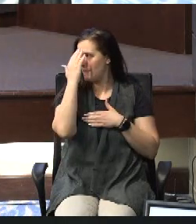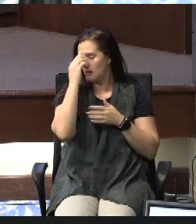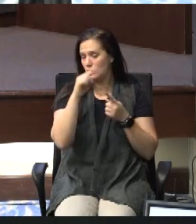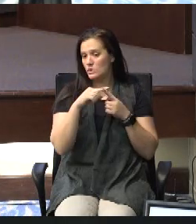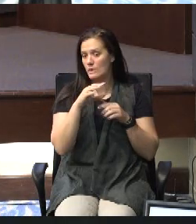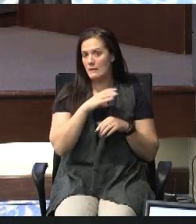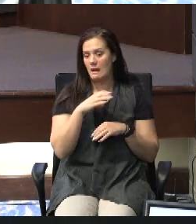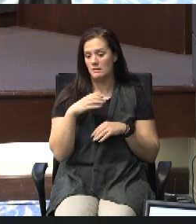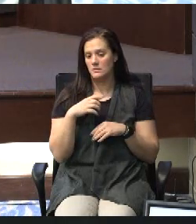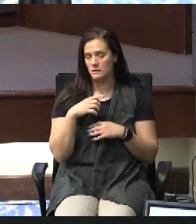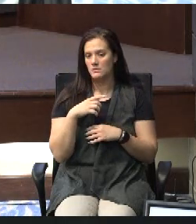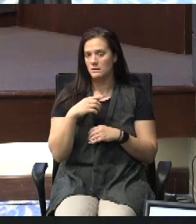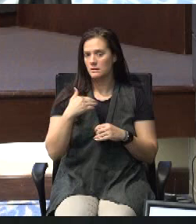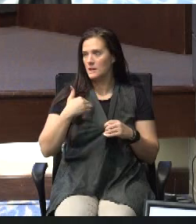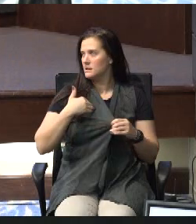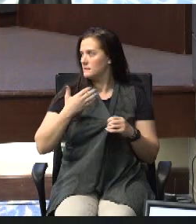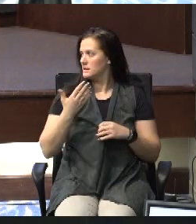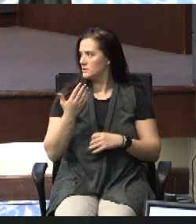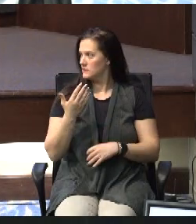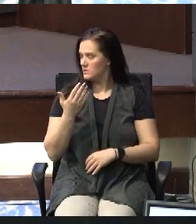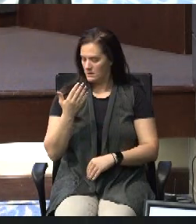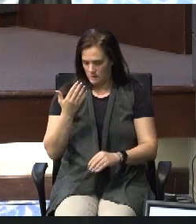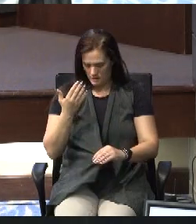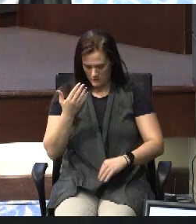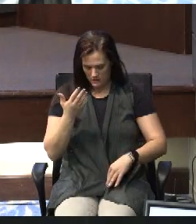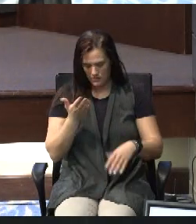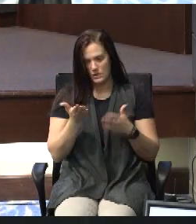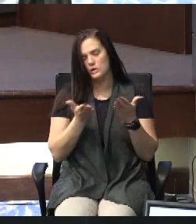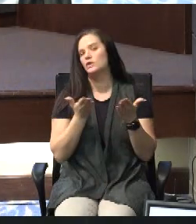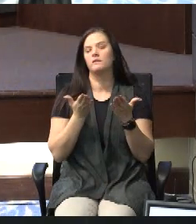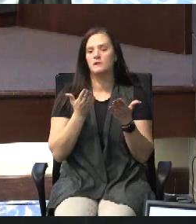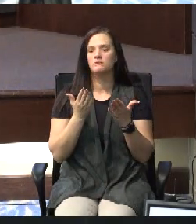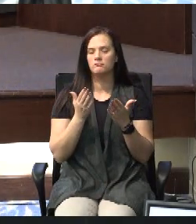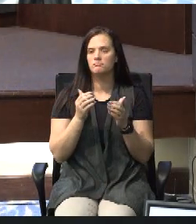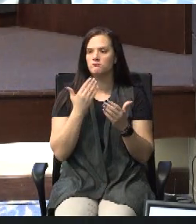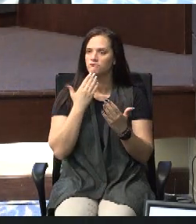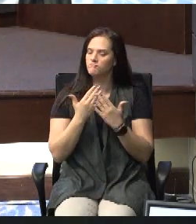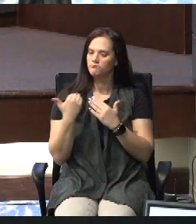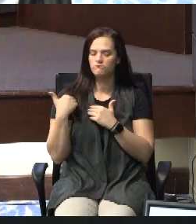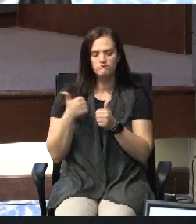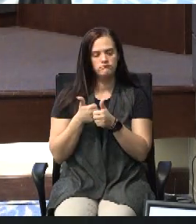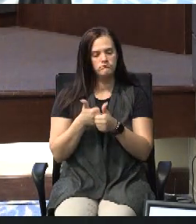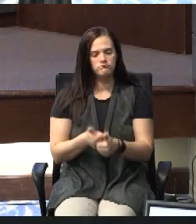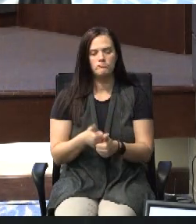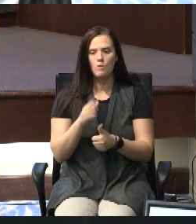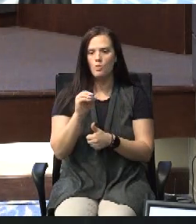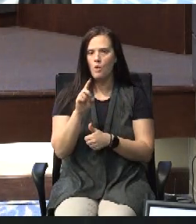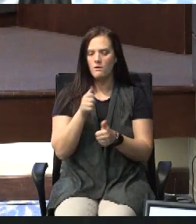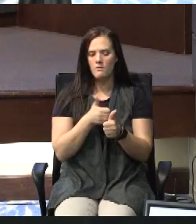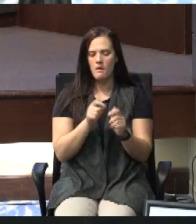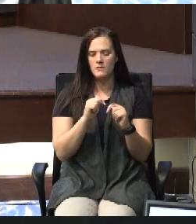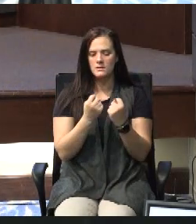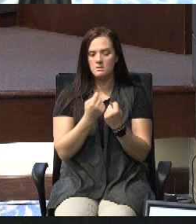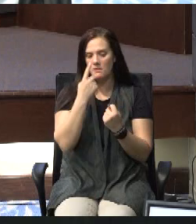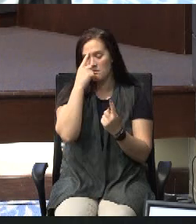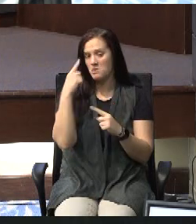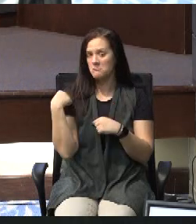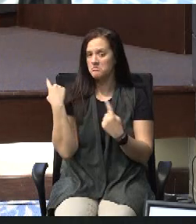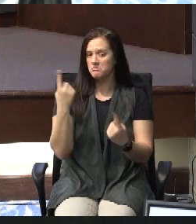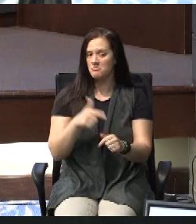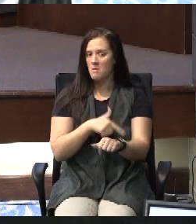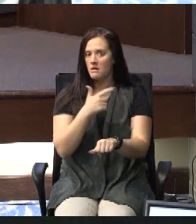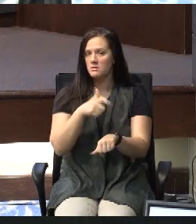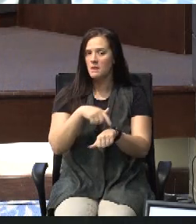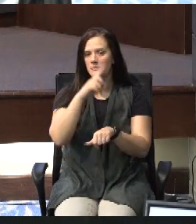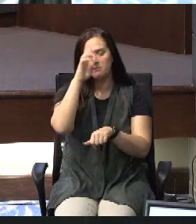the council, has been serving dutifully in the code compliance team for quite a long time,